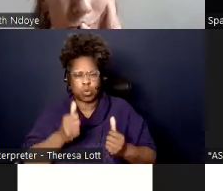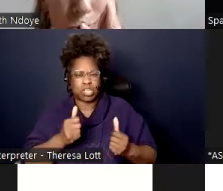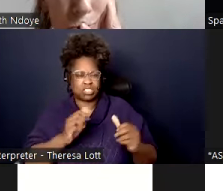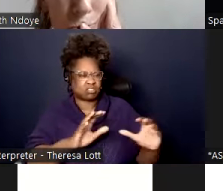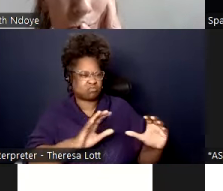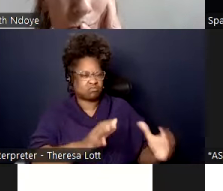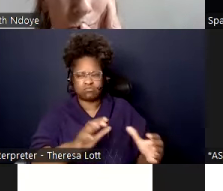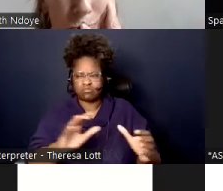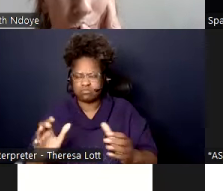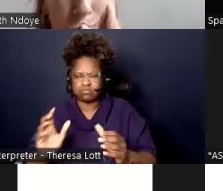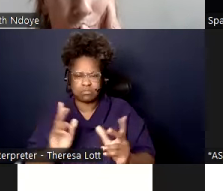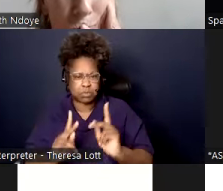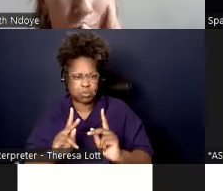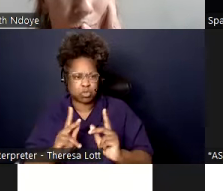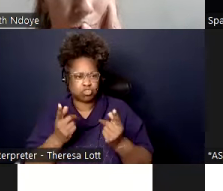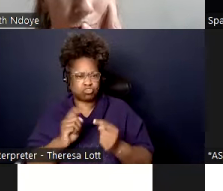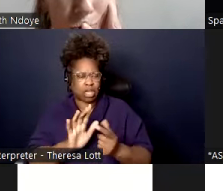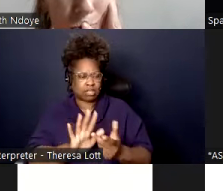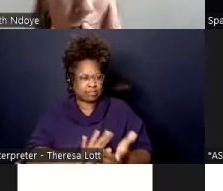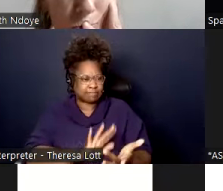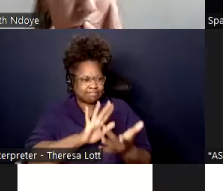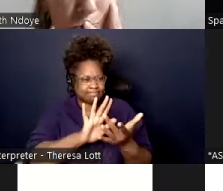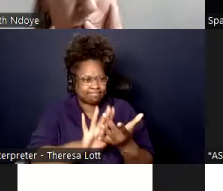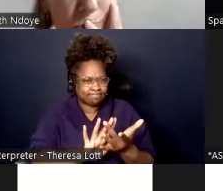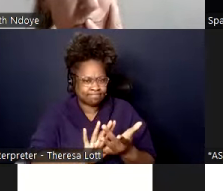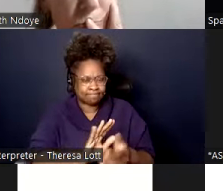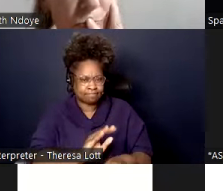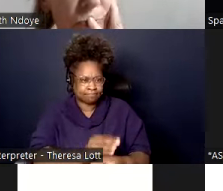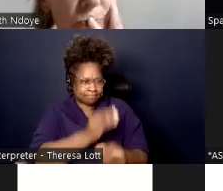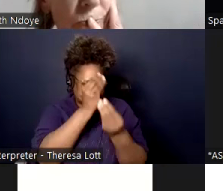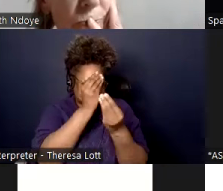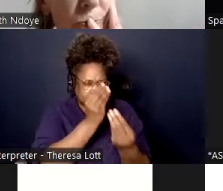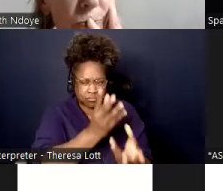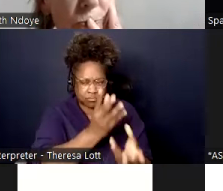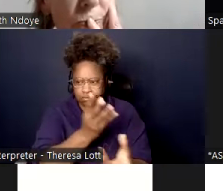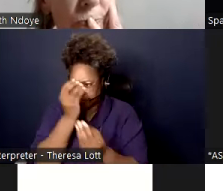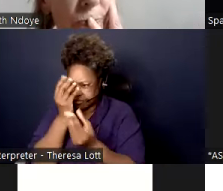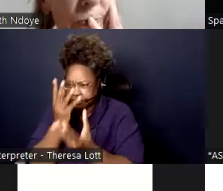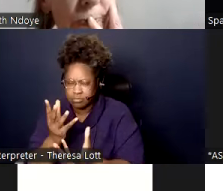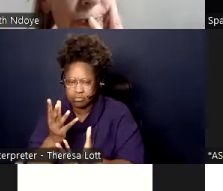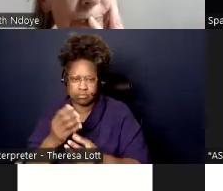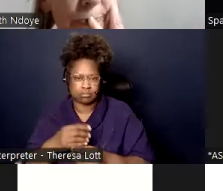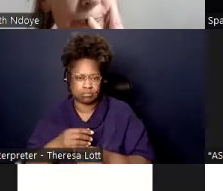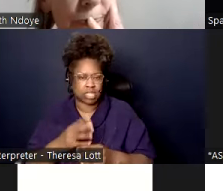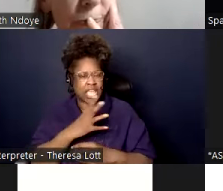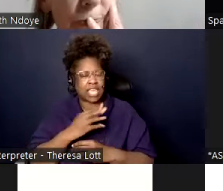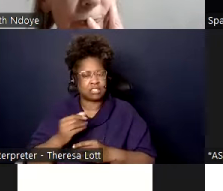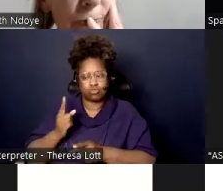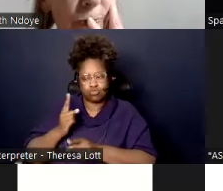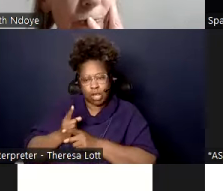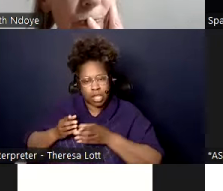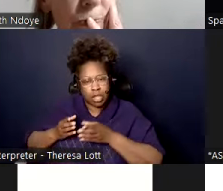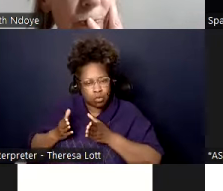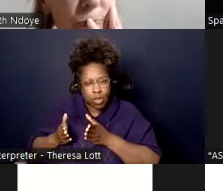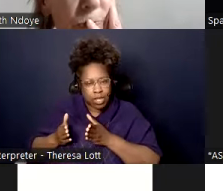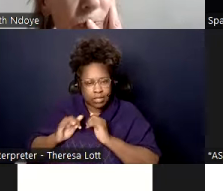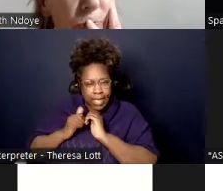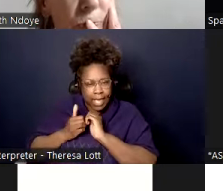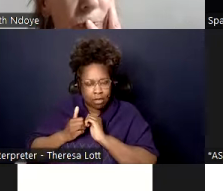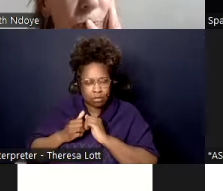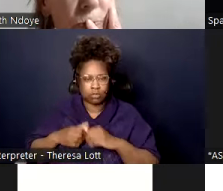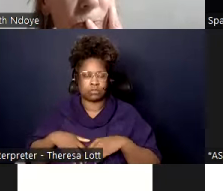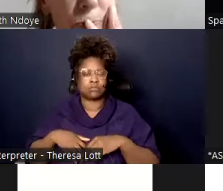information that we should be making sure we're communicating, and then, what are the right mediums? How can we reach people?